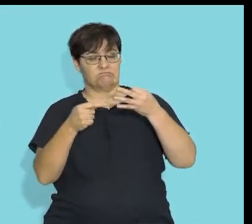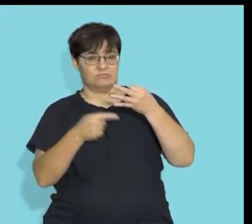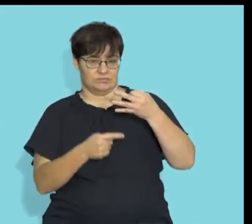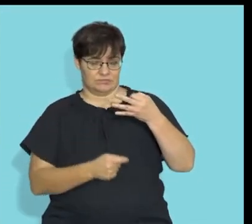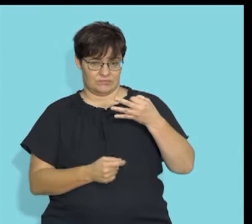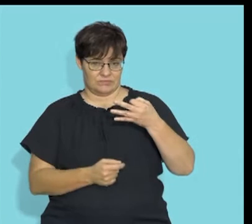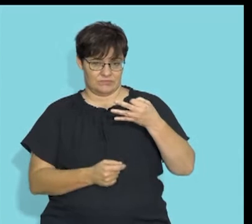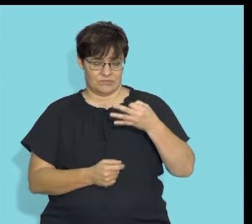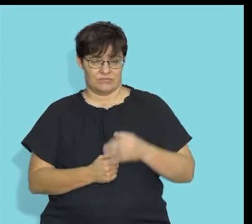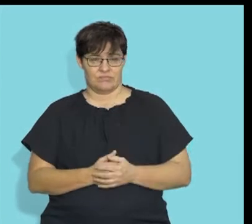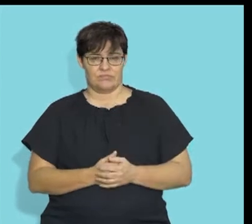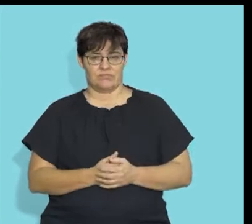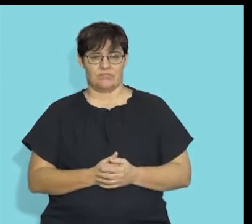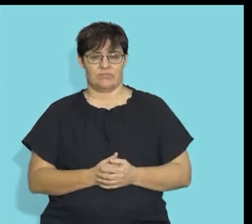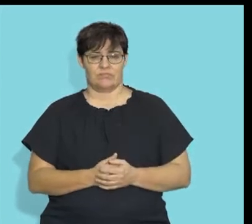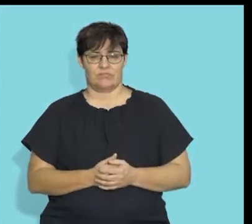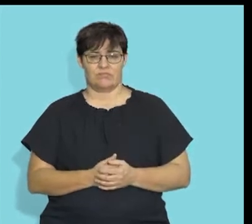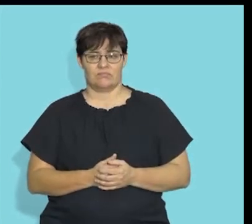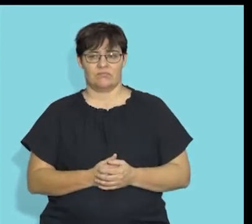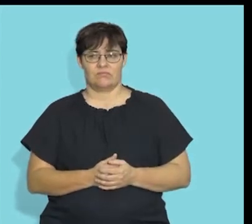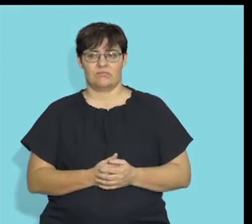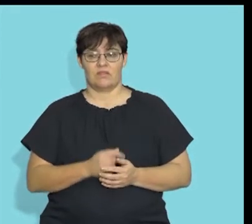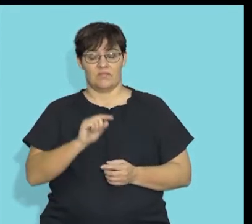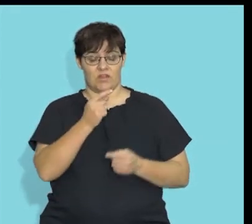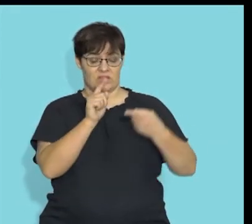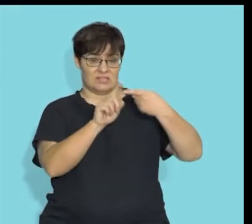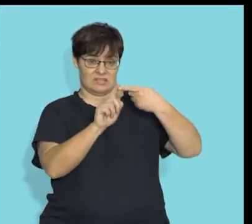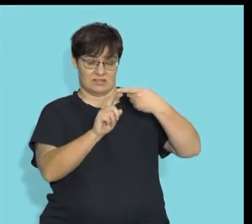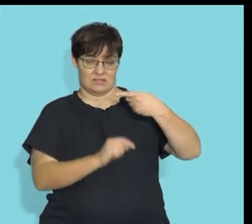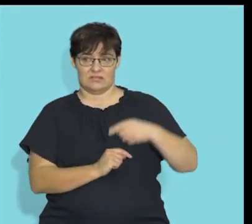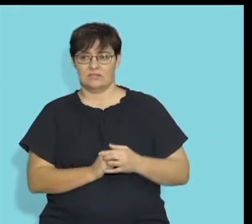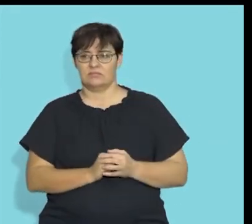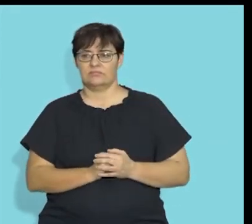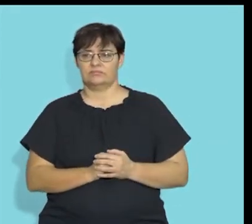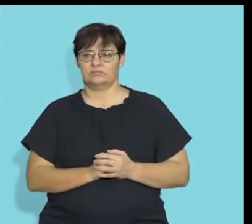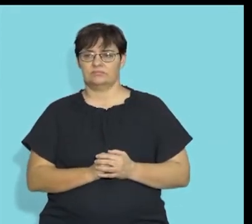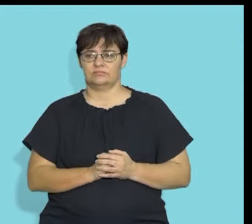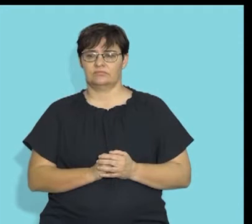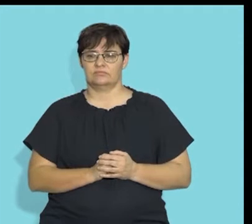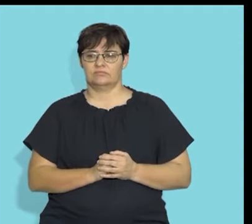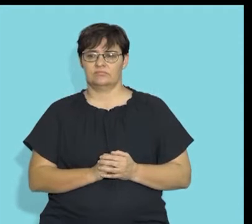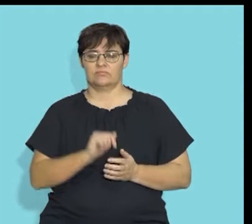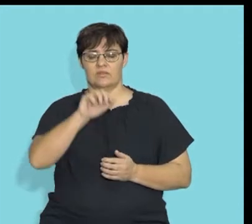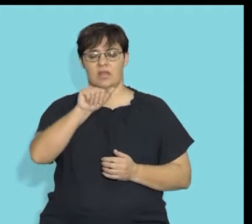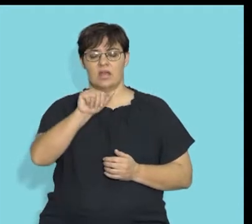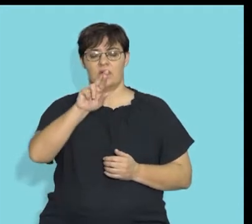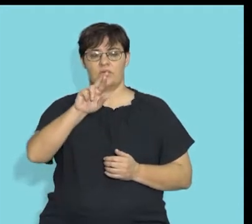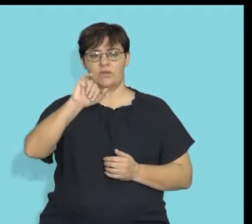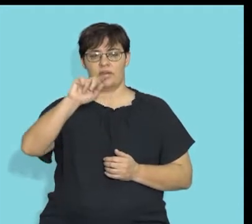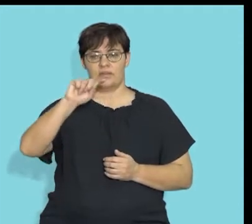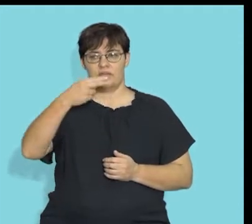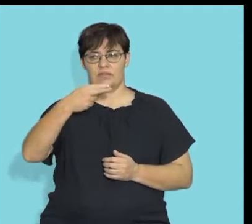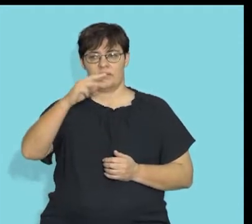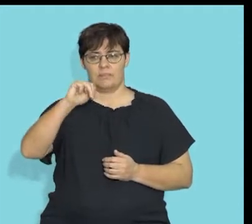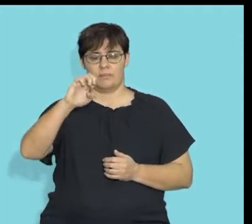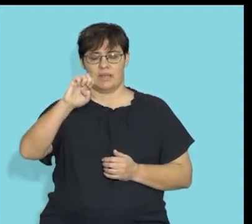and quadratic patterns. Let's go to our first set of definitions. So an